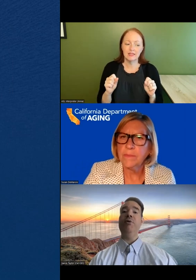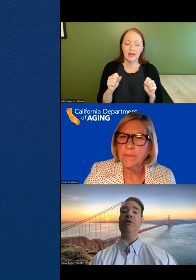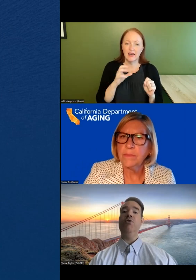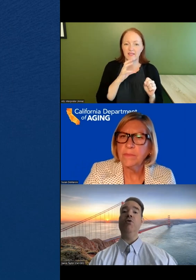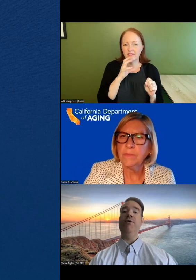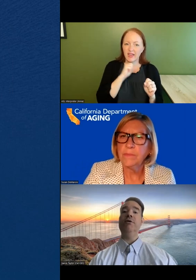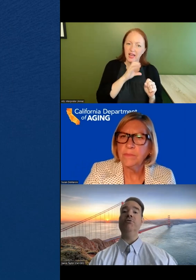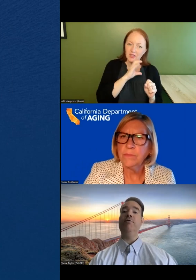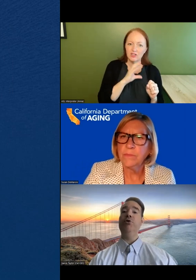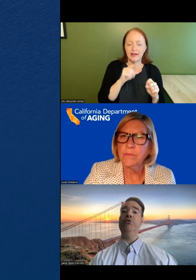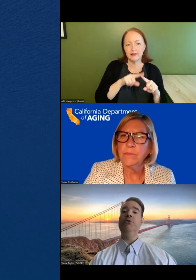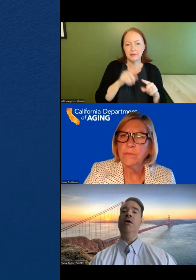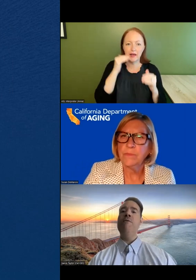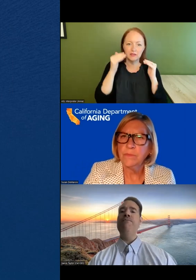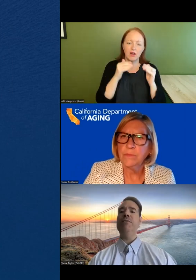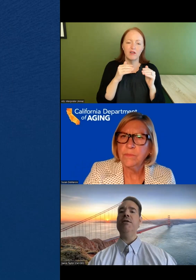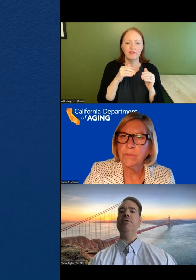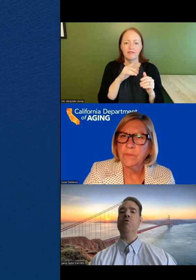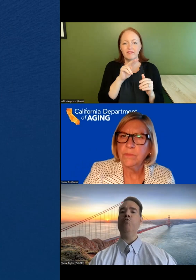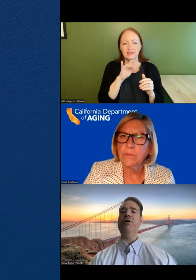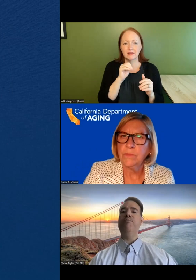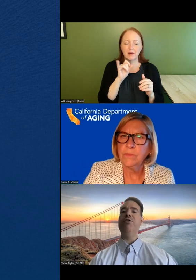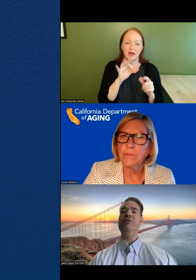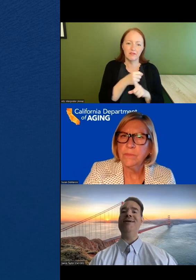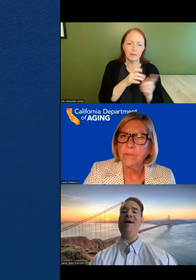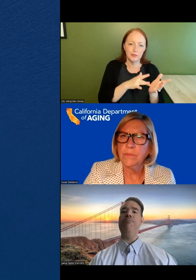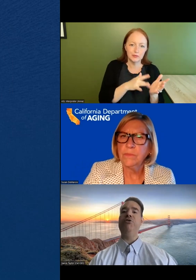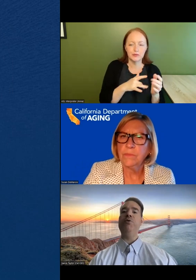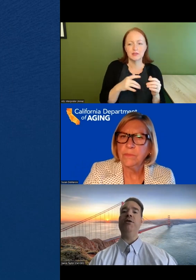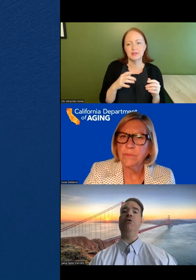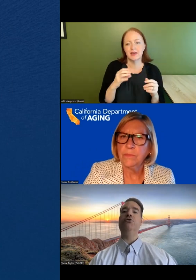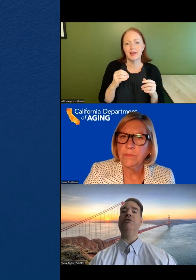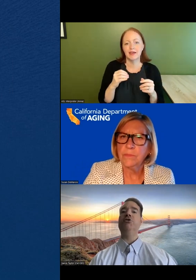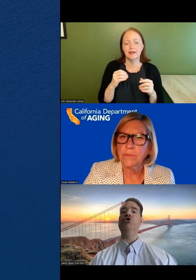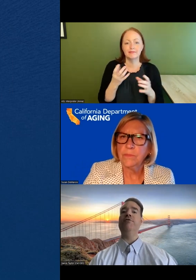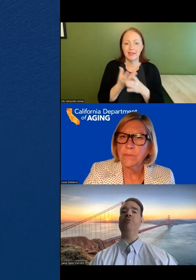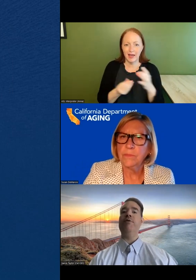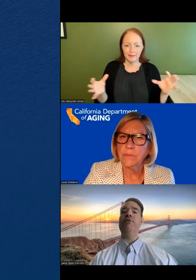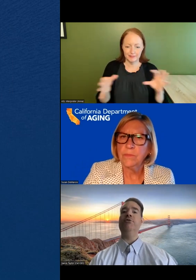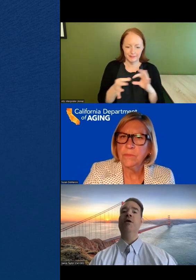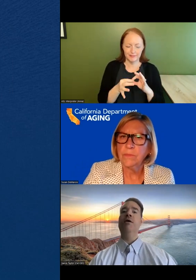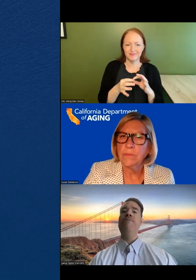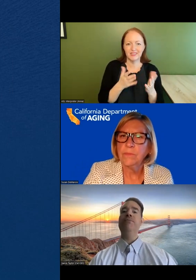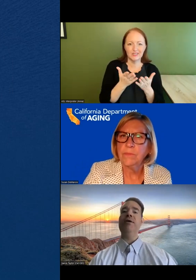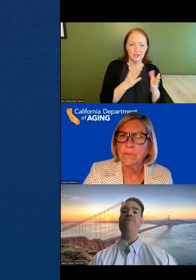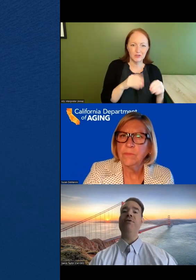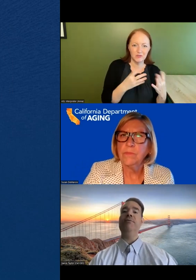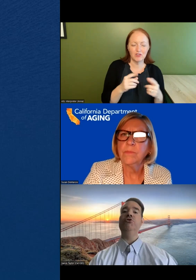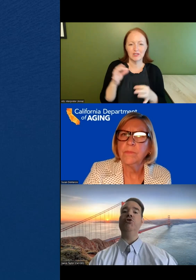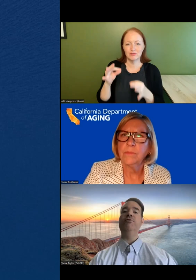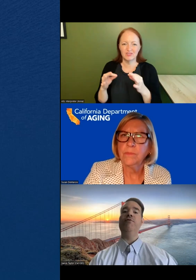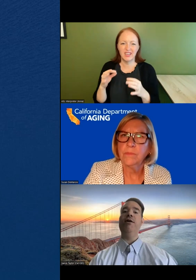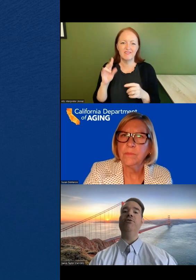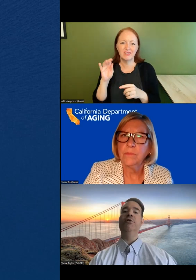and dependent adult victims of abuse, and really to bridge that gap between elder justice service providers and